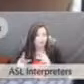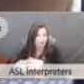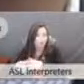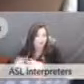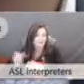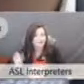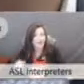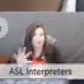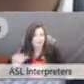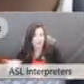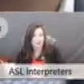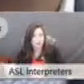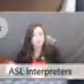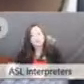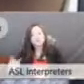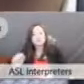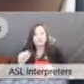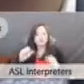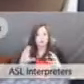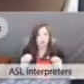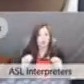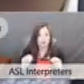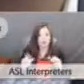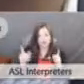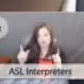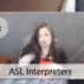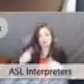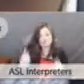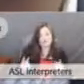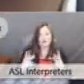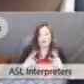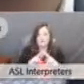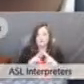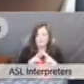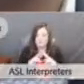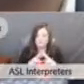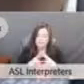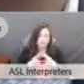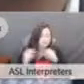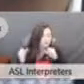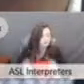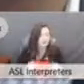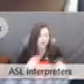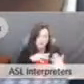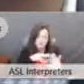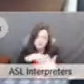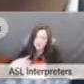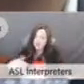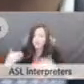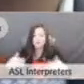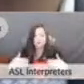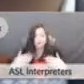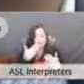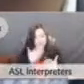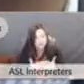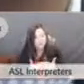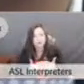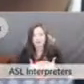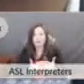South Africa as well. So they've been very well studied. And they are safe. And